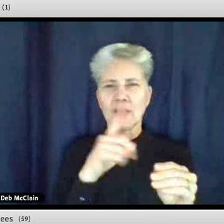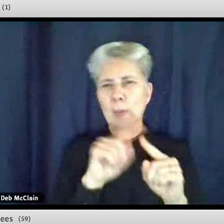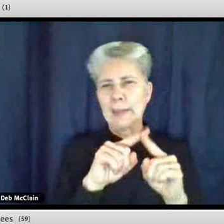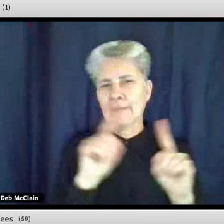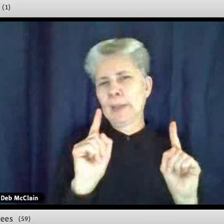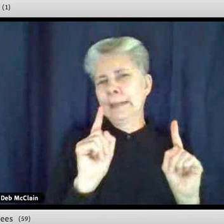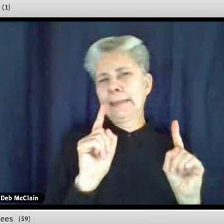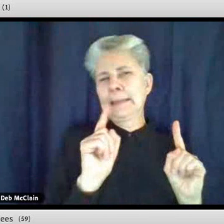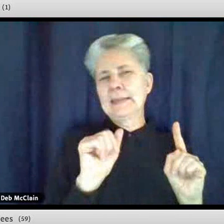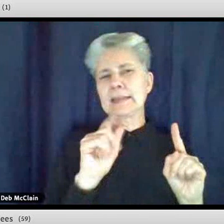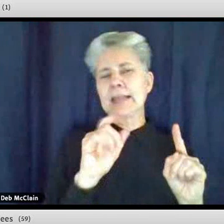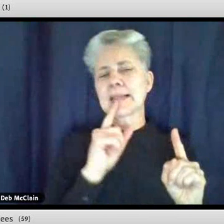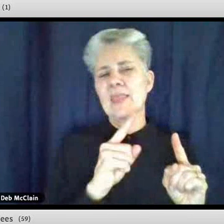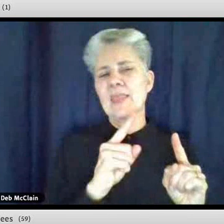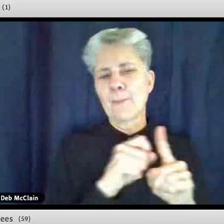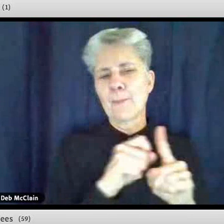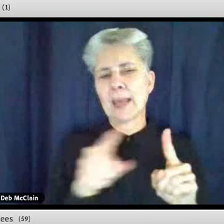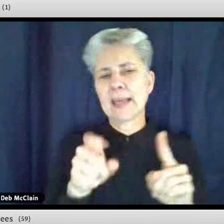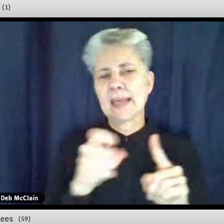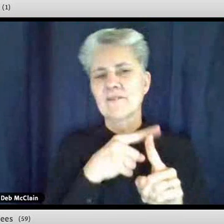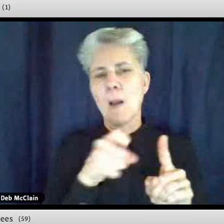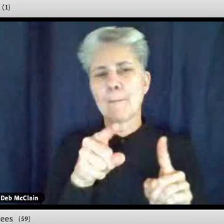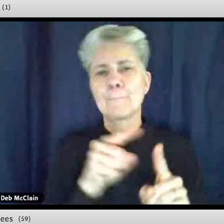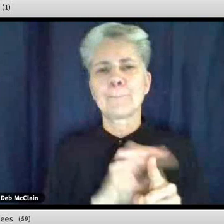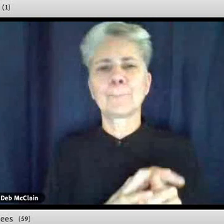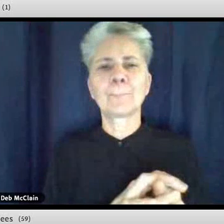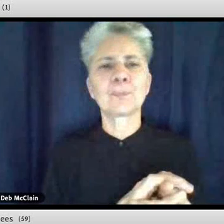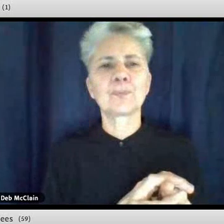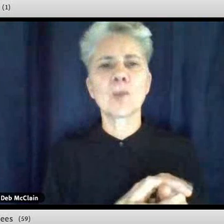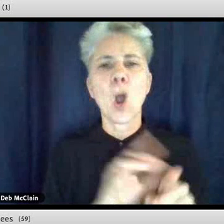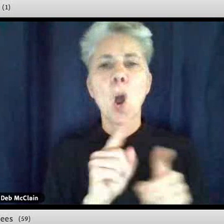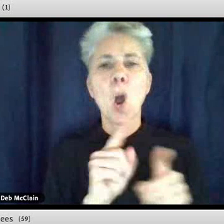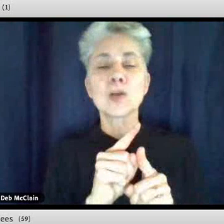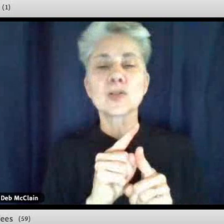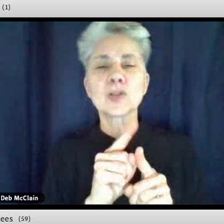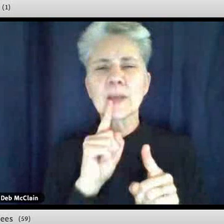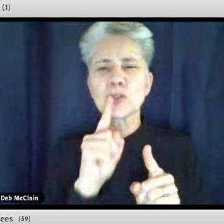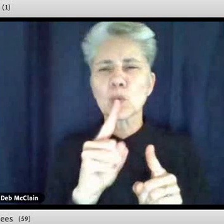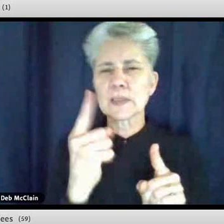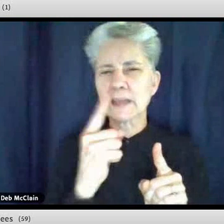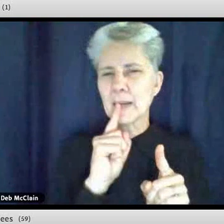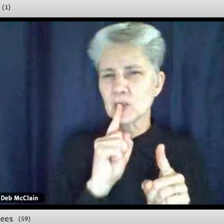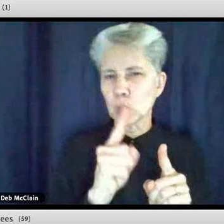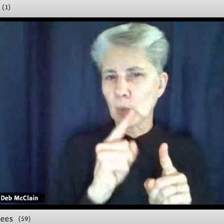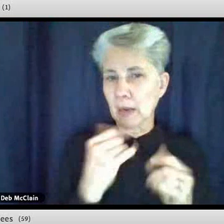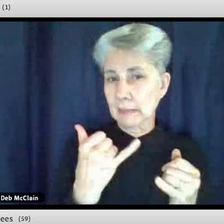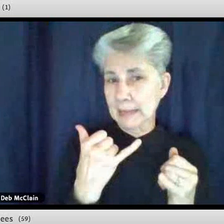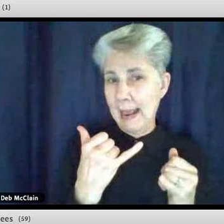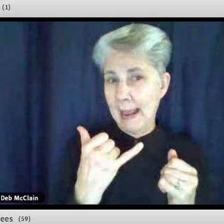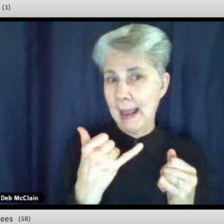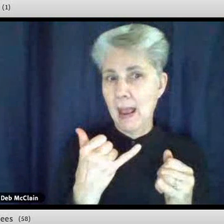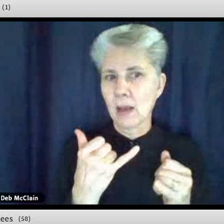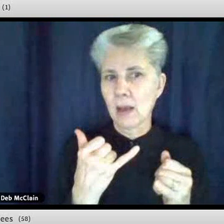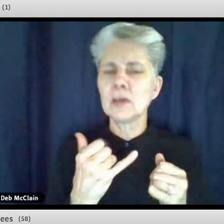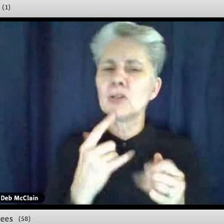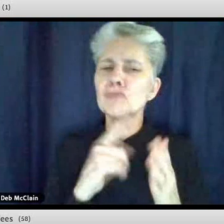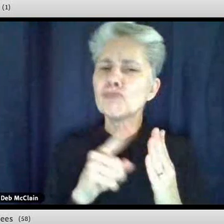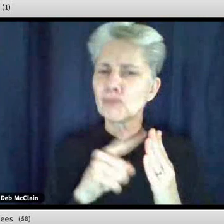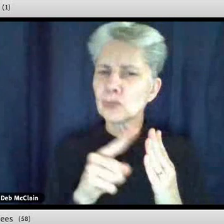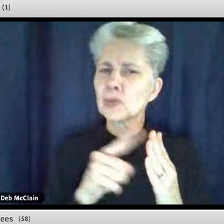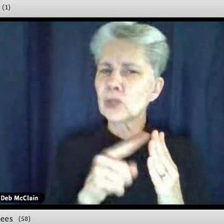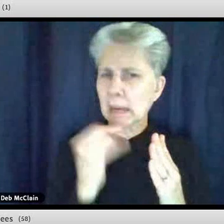is CNN, so you can see it looks a little bit more reputable. It doesn't have like 20 different sites that it's pinging off of. You